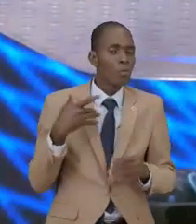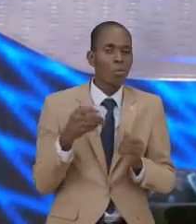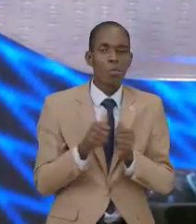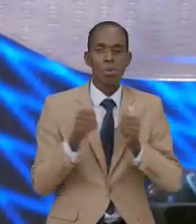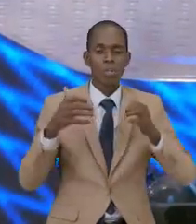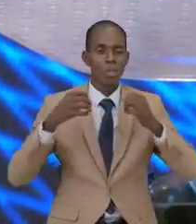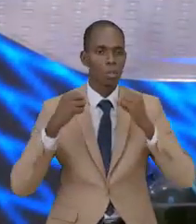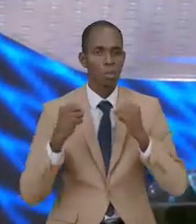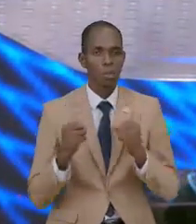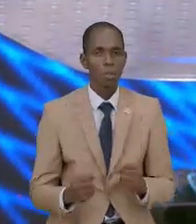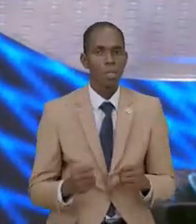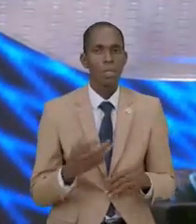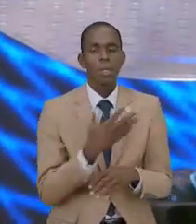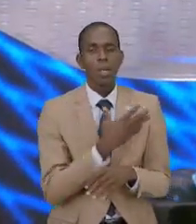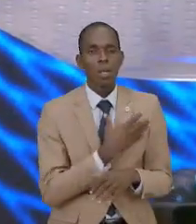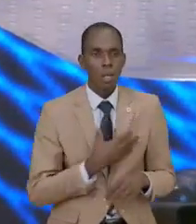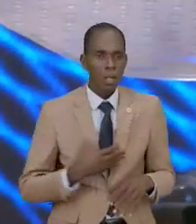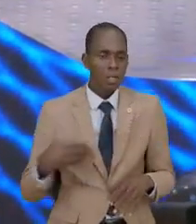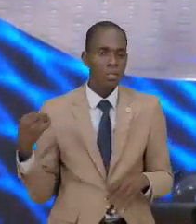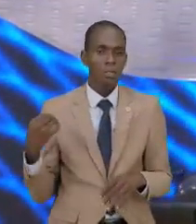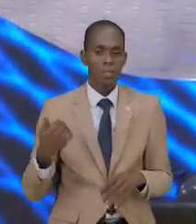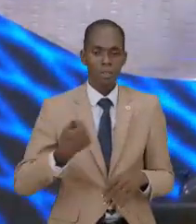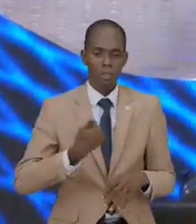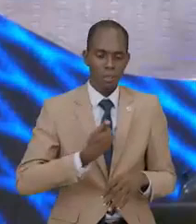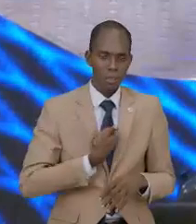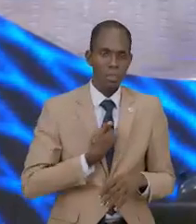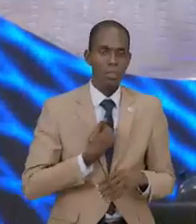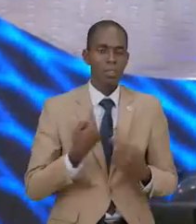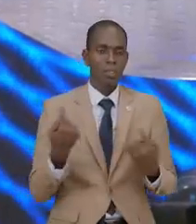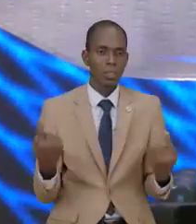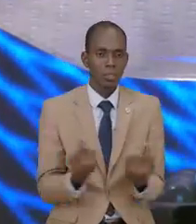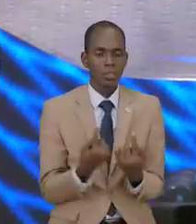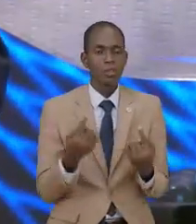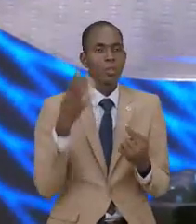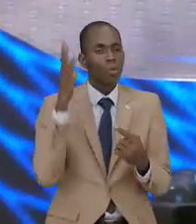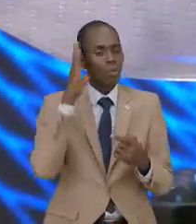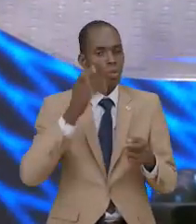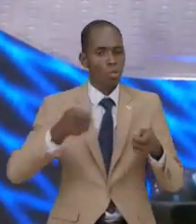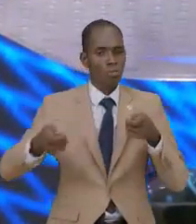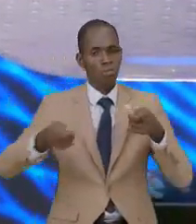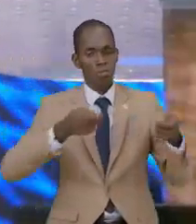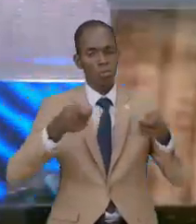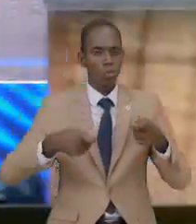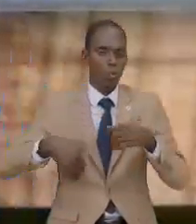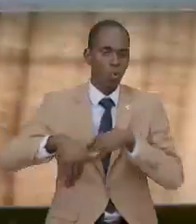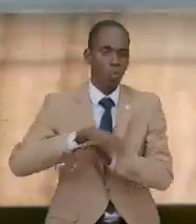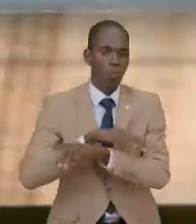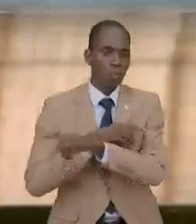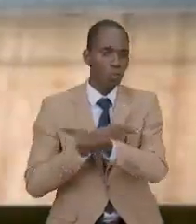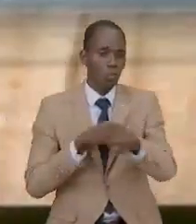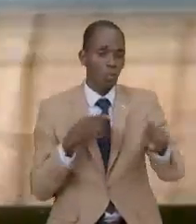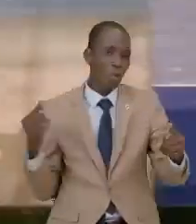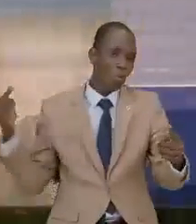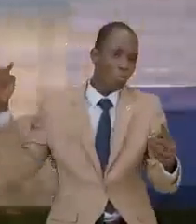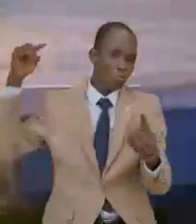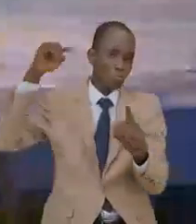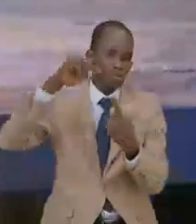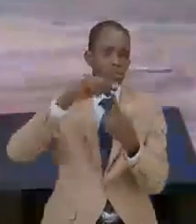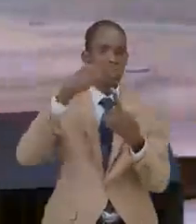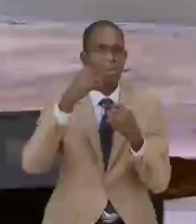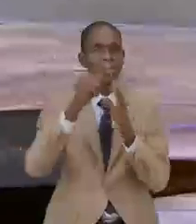powerless. And self and sin will dominate over you until the